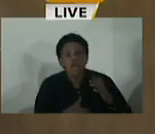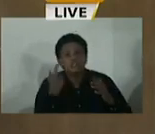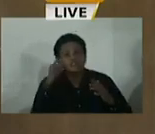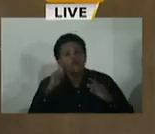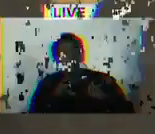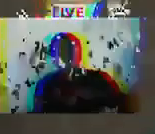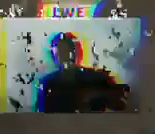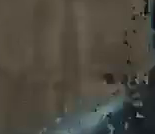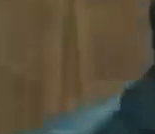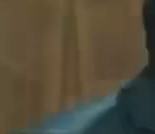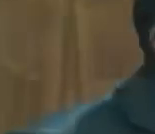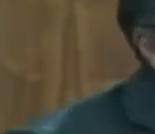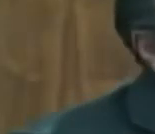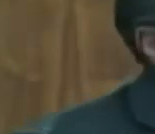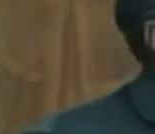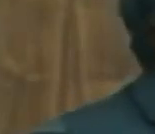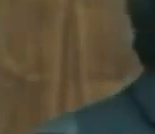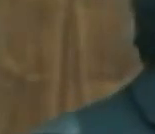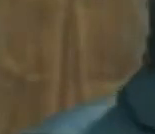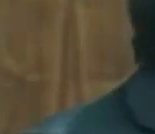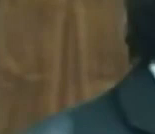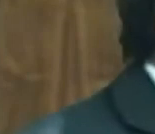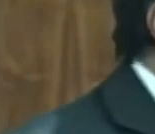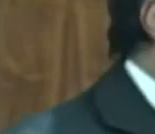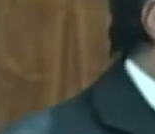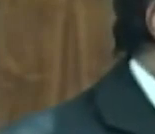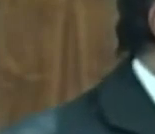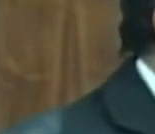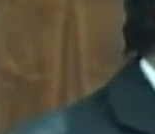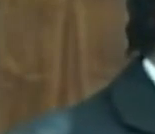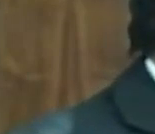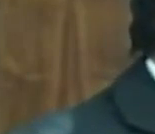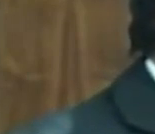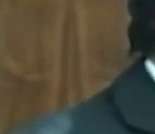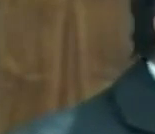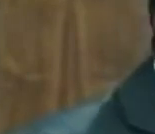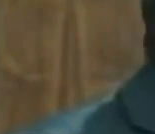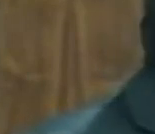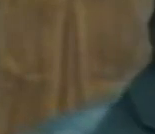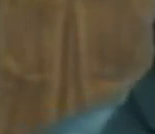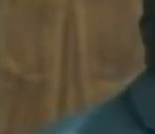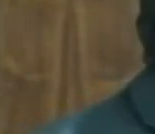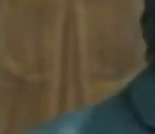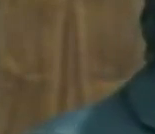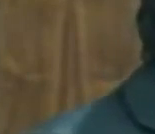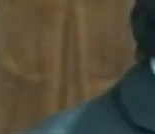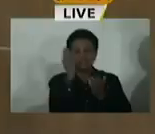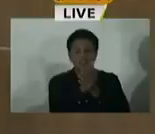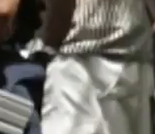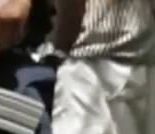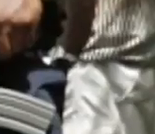for very long periods of time. So really it is time to mash down that lie. Mash it down once and for